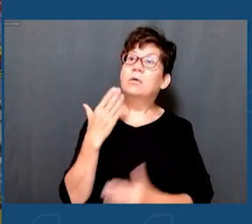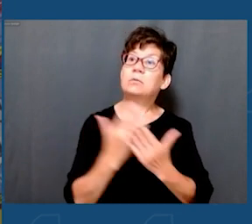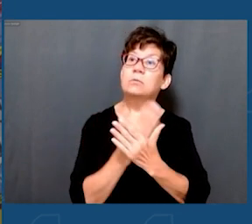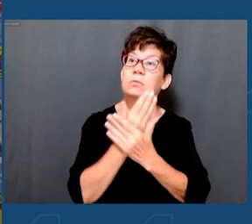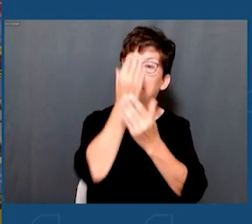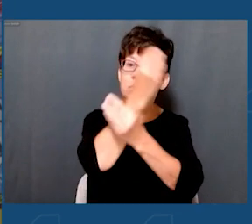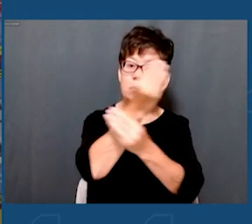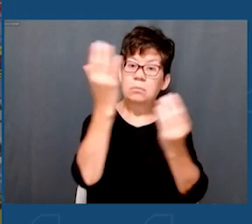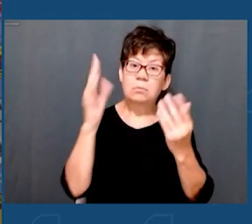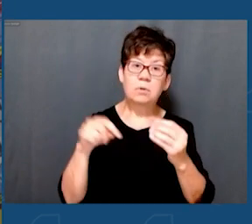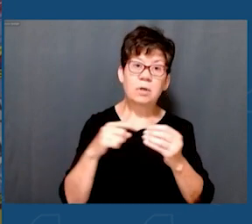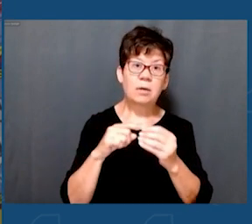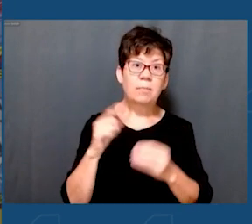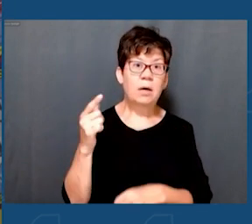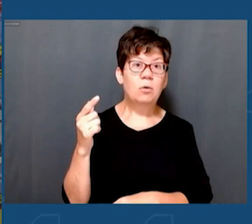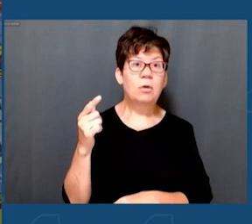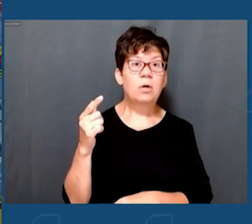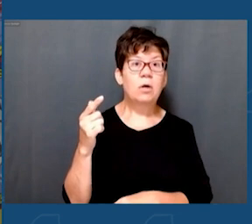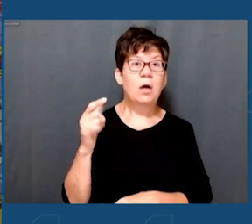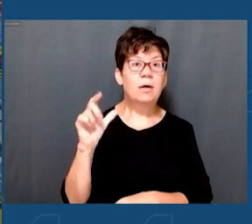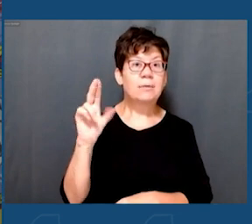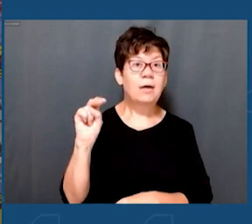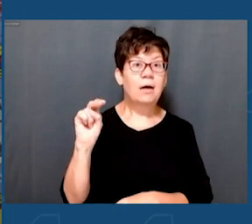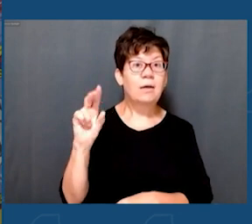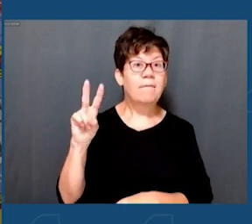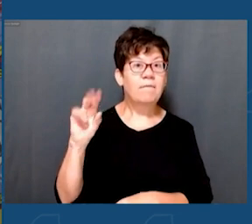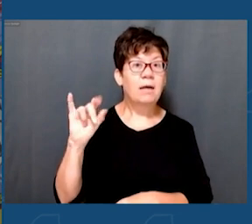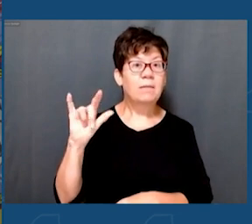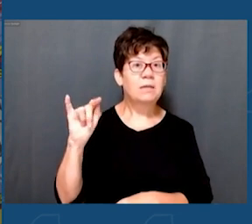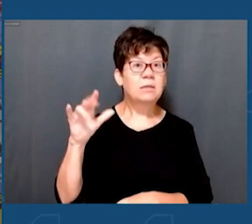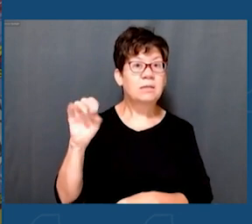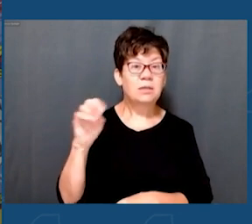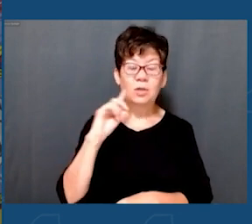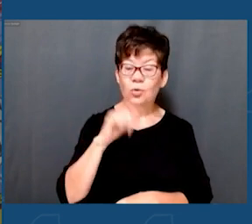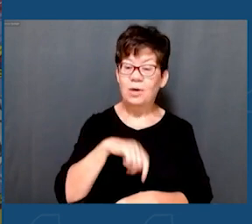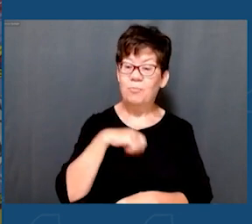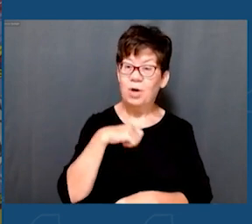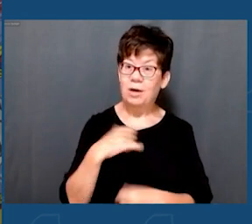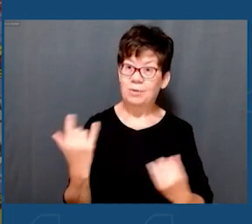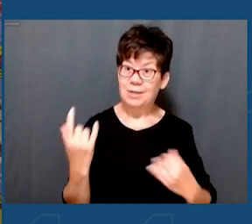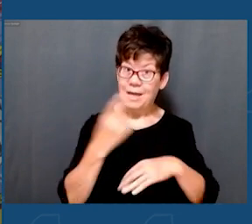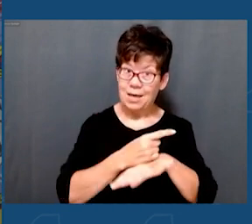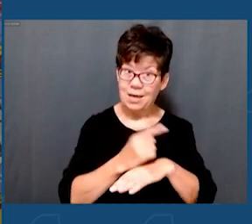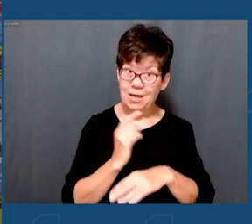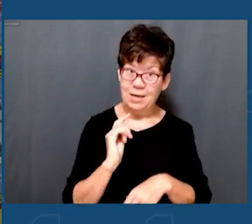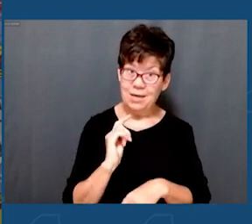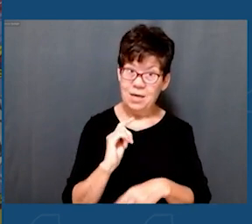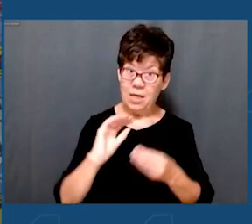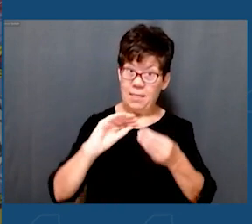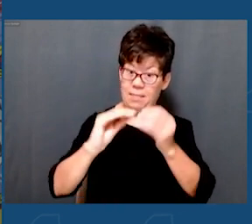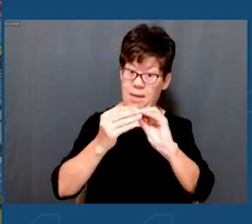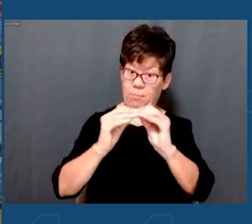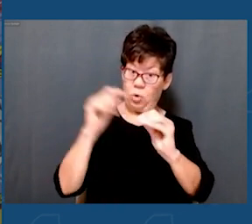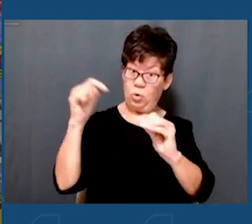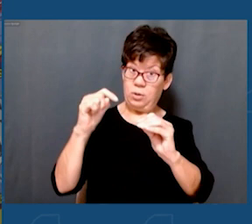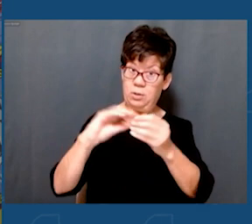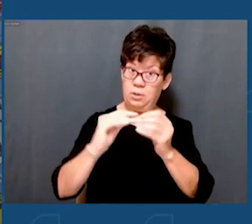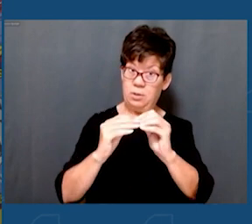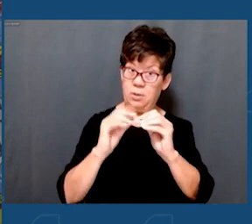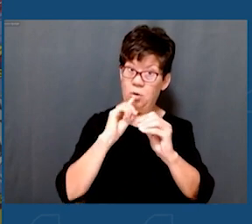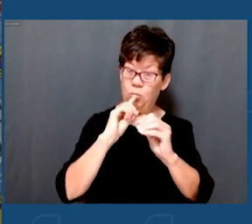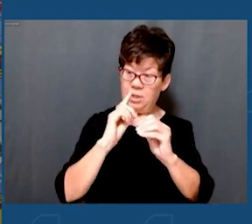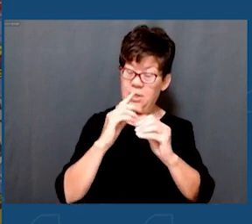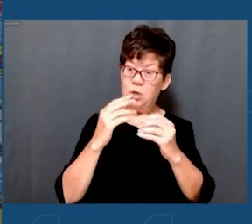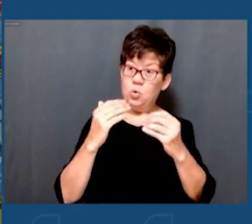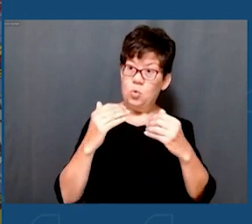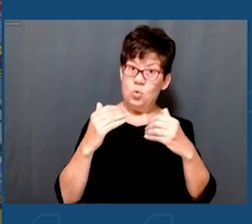New York. And I'm really proud to stand up here today and say that the numbers are extraordinary.